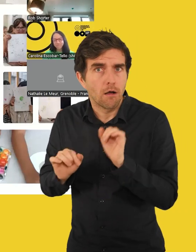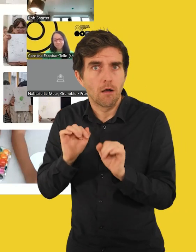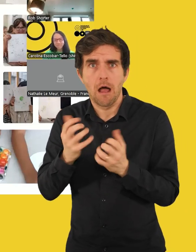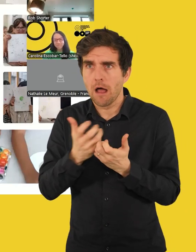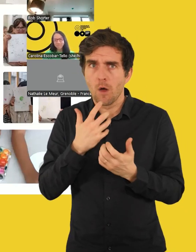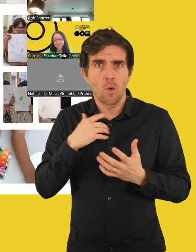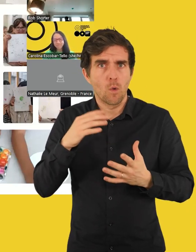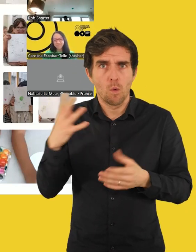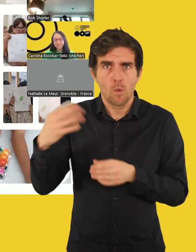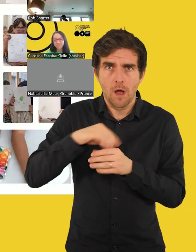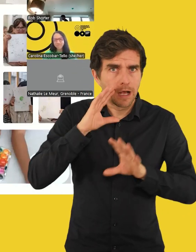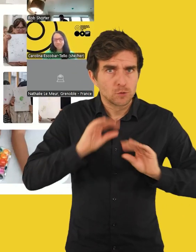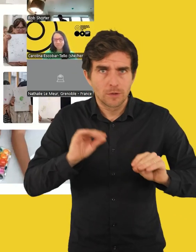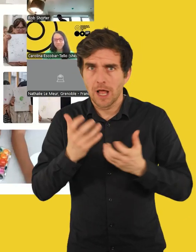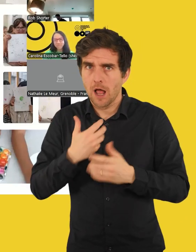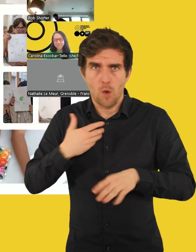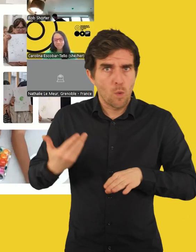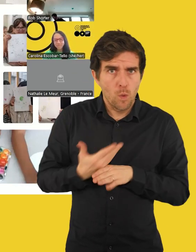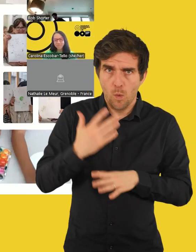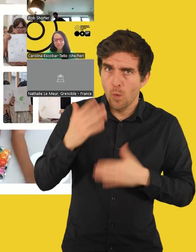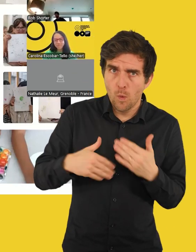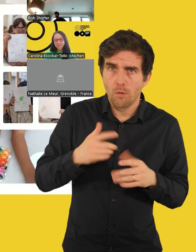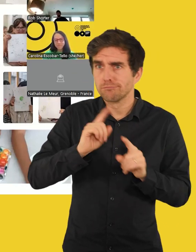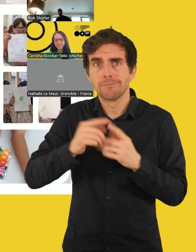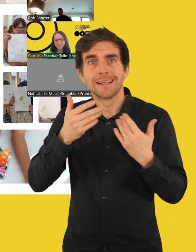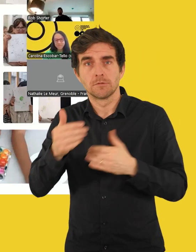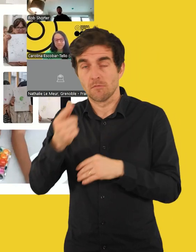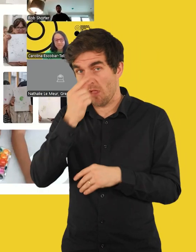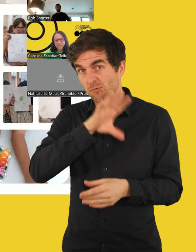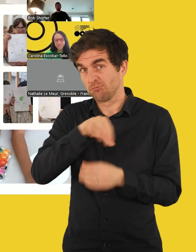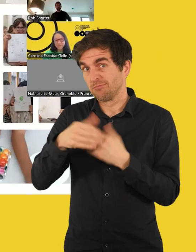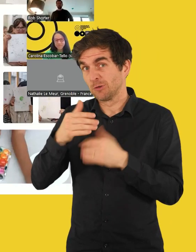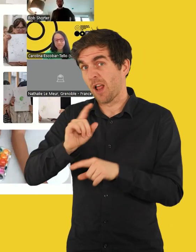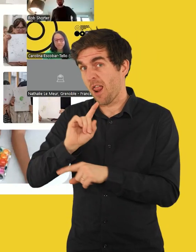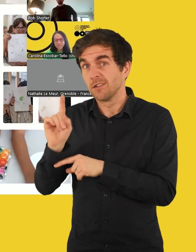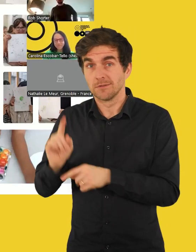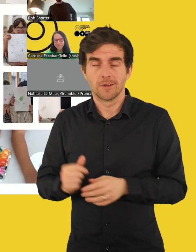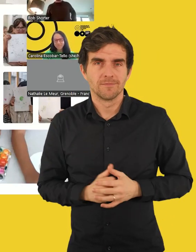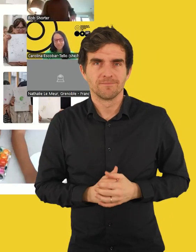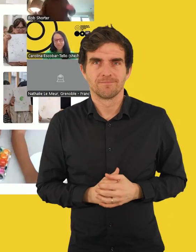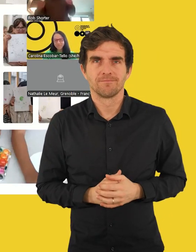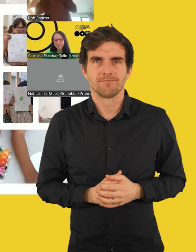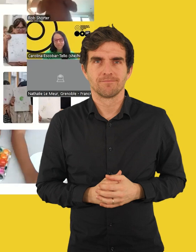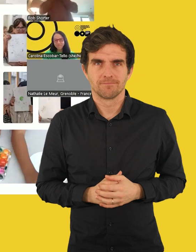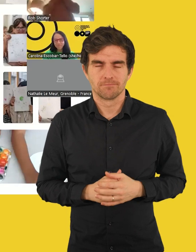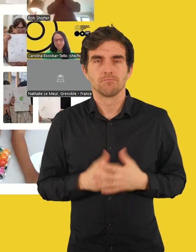bringing these ideas into education and practice, join one of those sessions, that session later today.